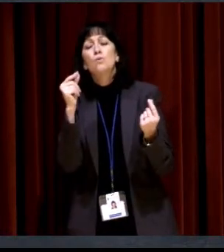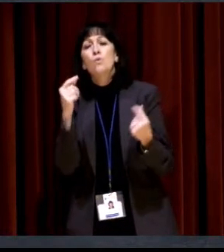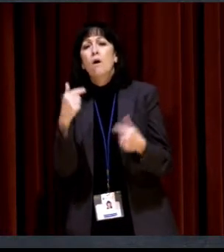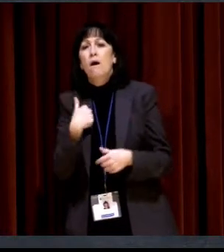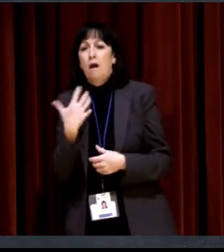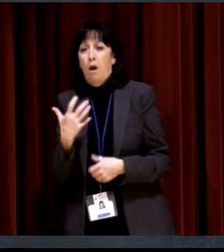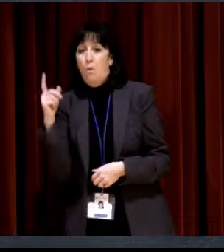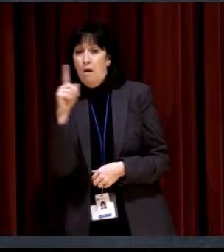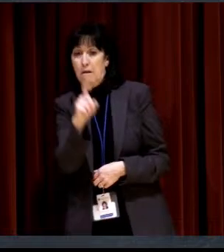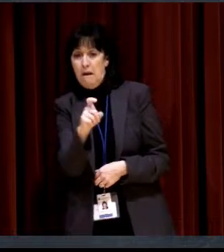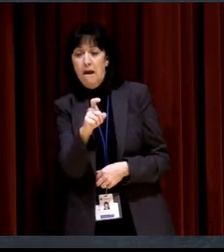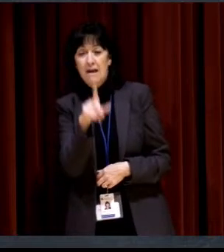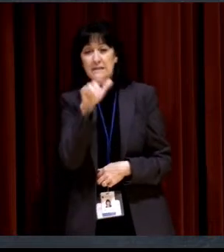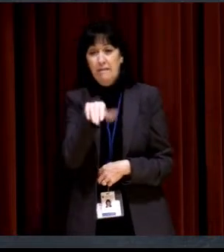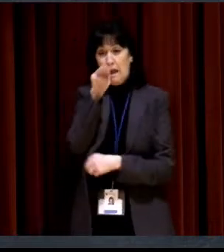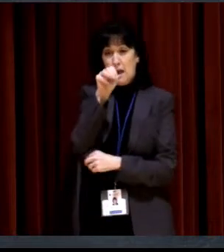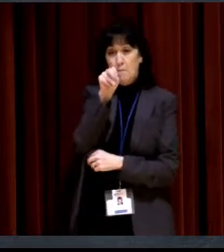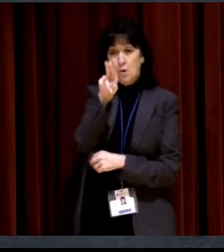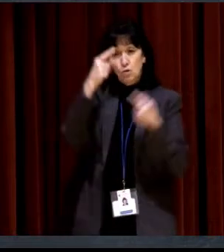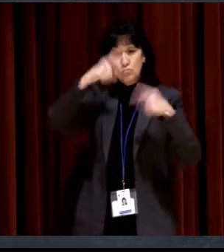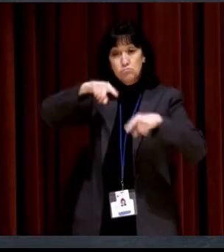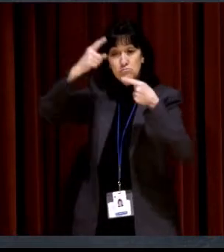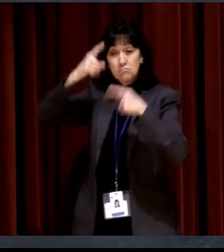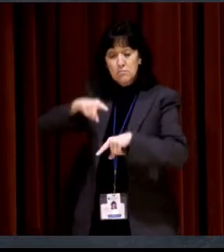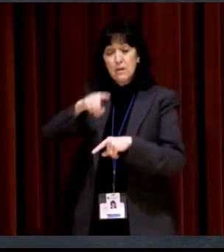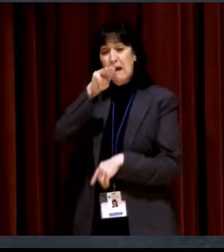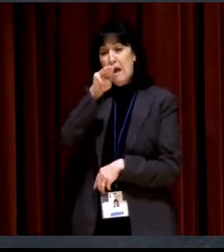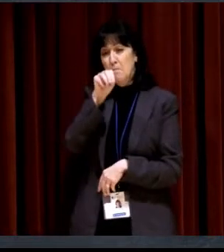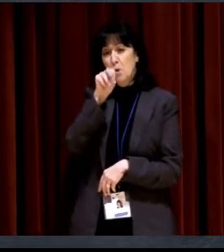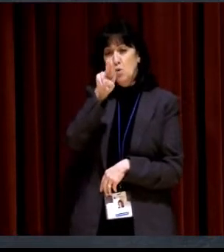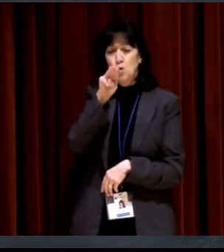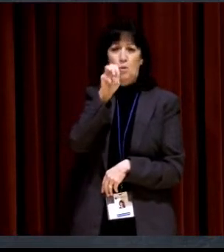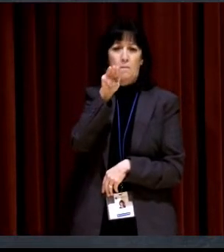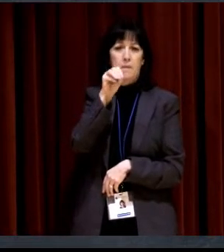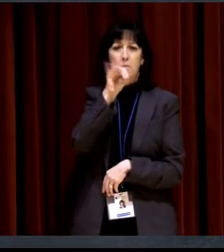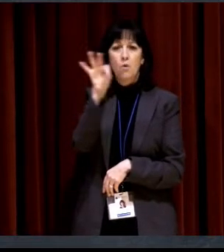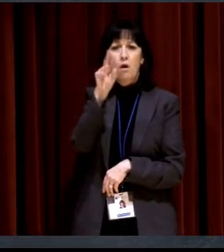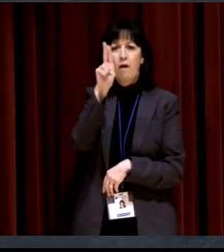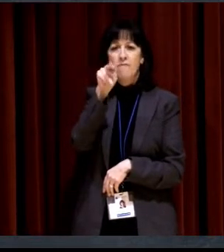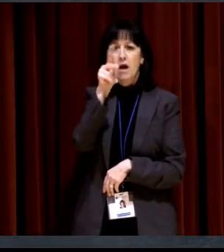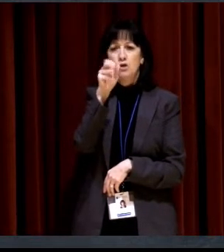is, the MOU, is it an MOU that's going to be different